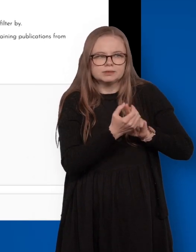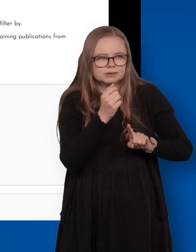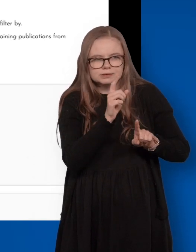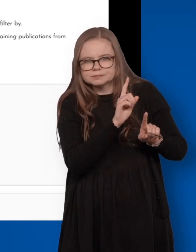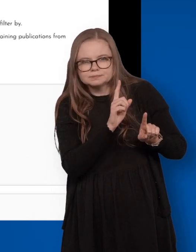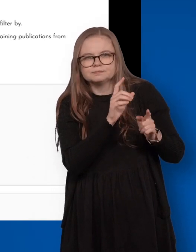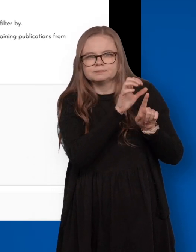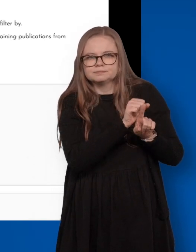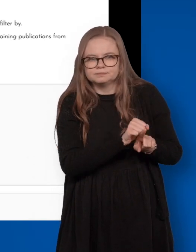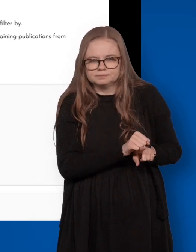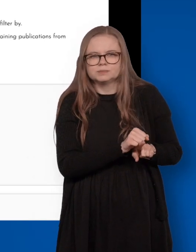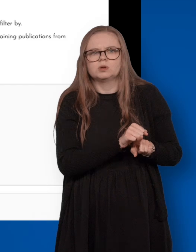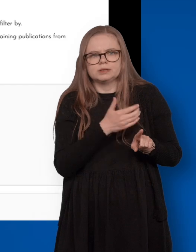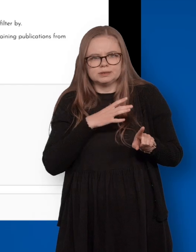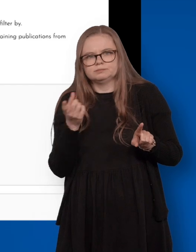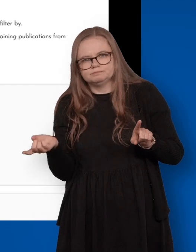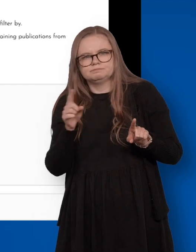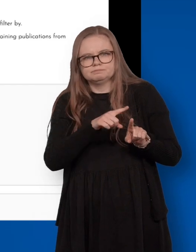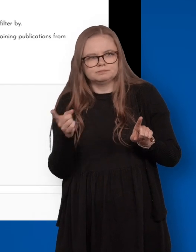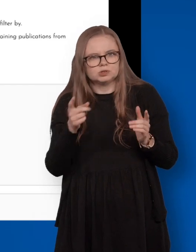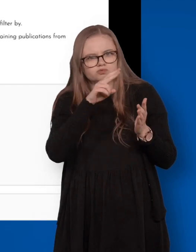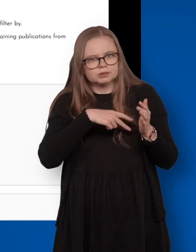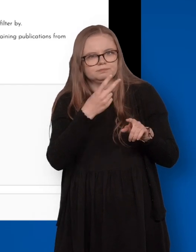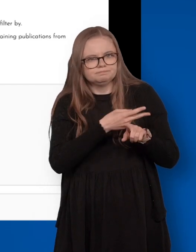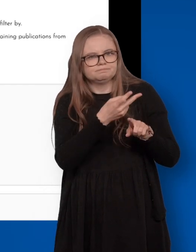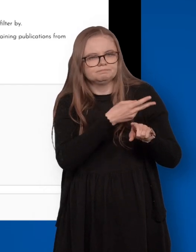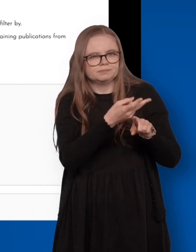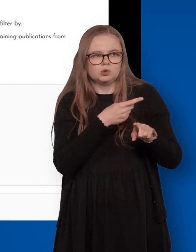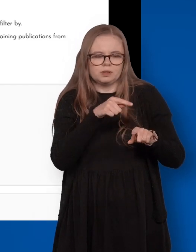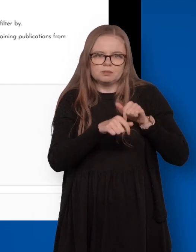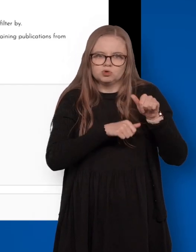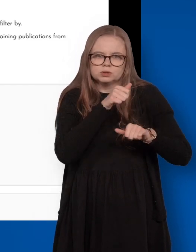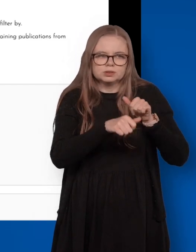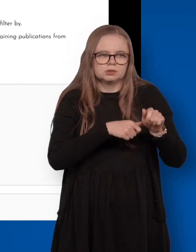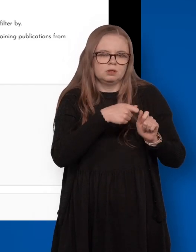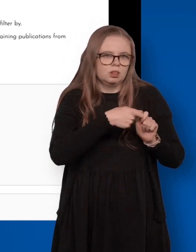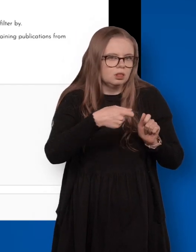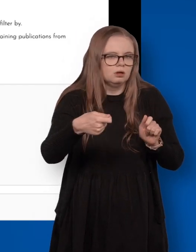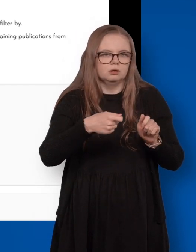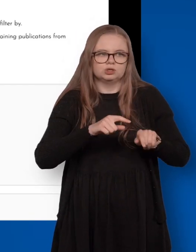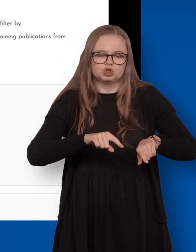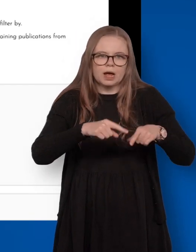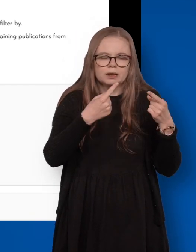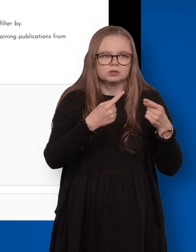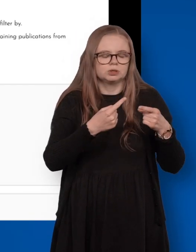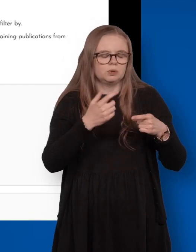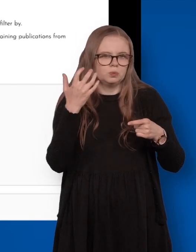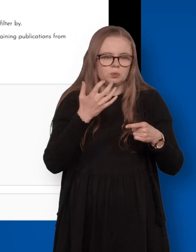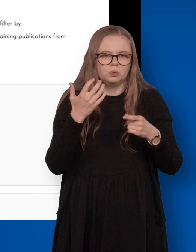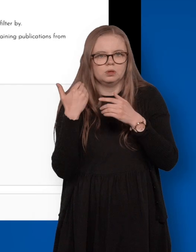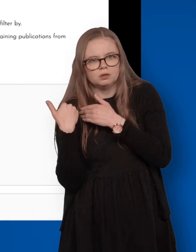discussed. So again, that process becomes more lengthy, more challenging, the more responses you